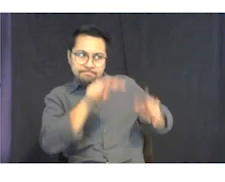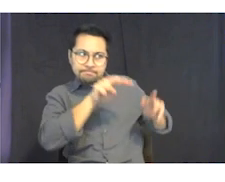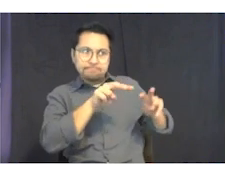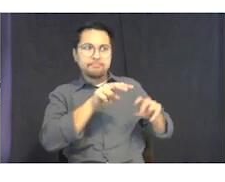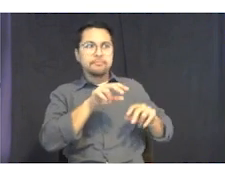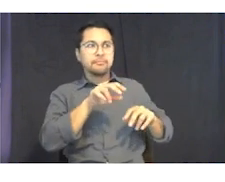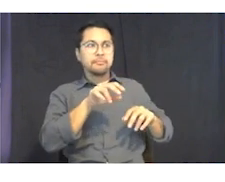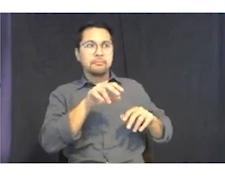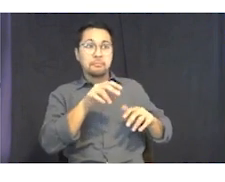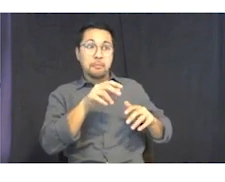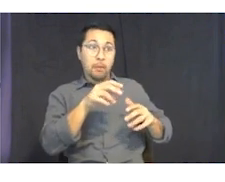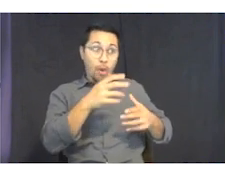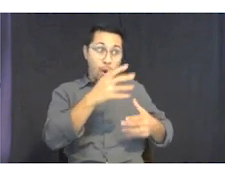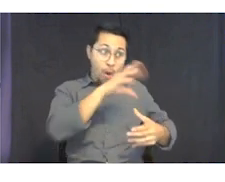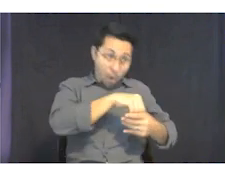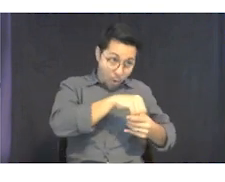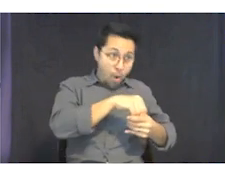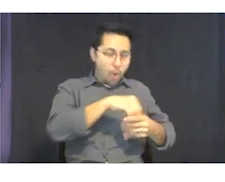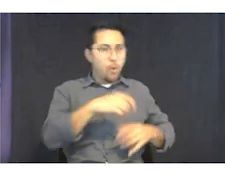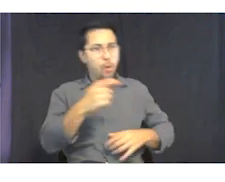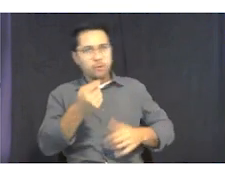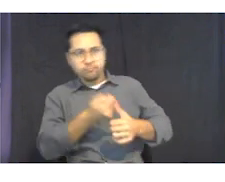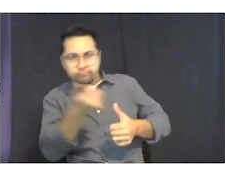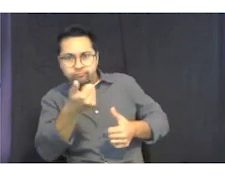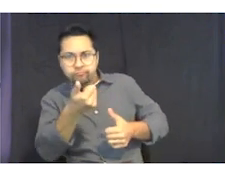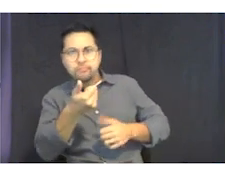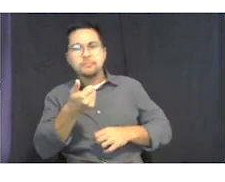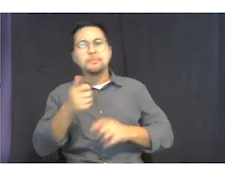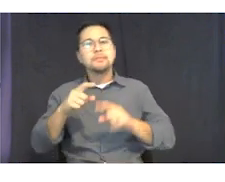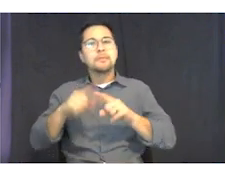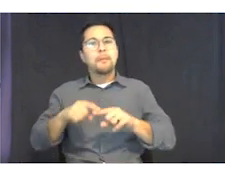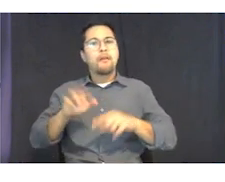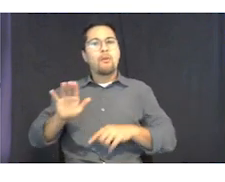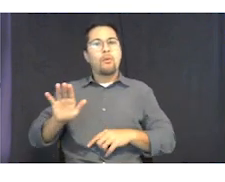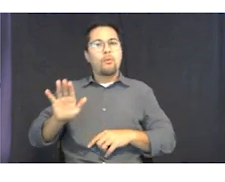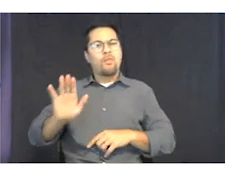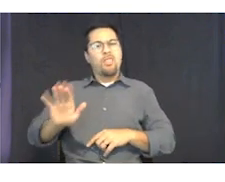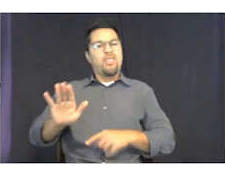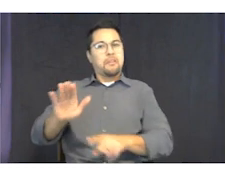included or excluded based upon what a child is experiencing.